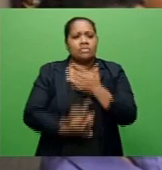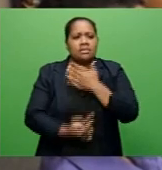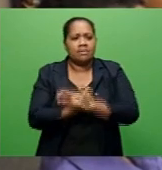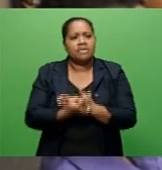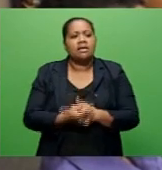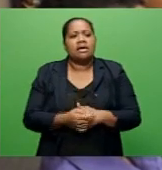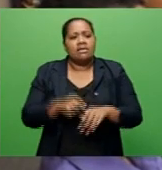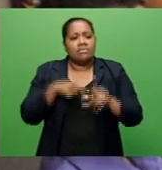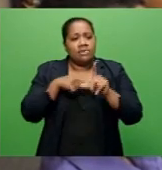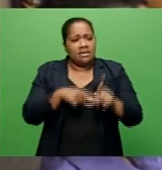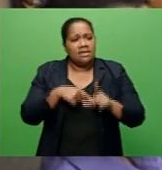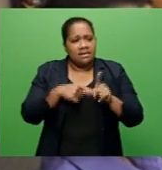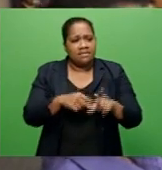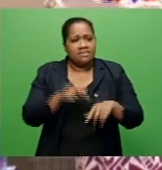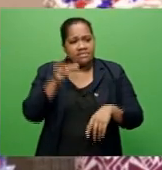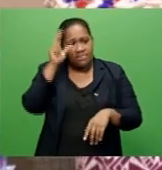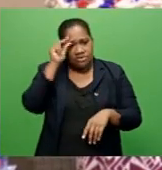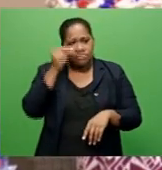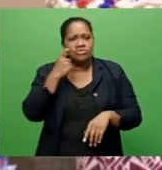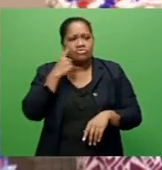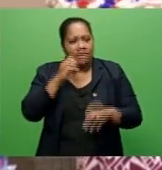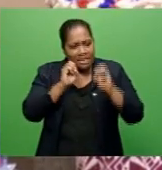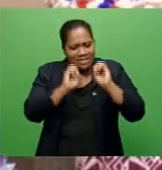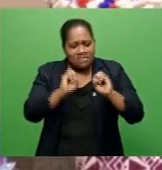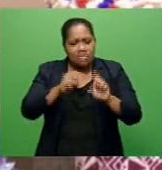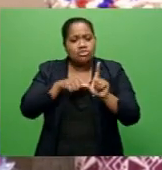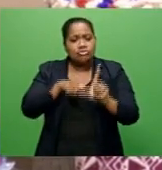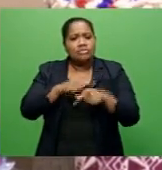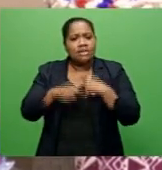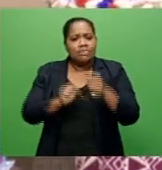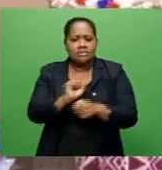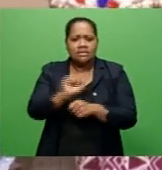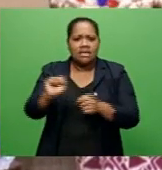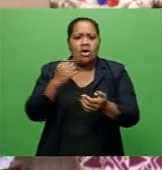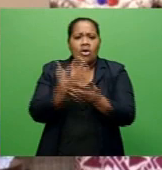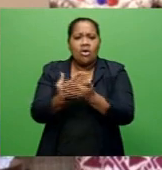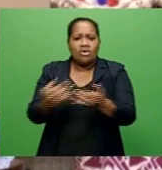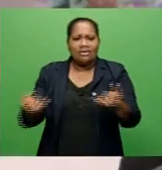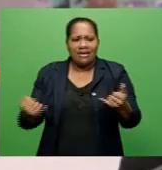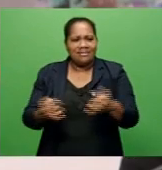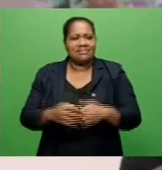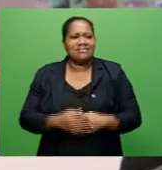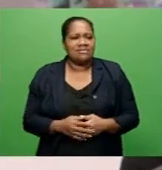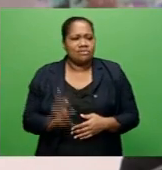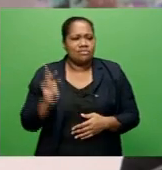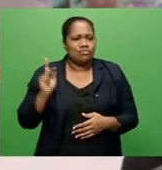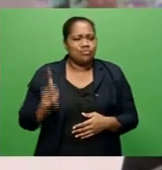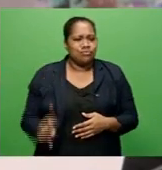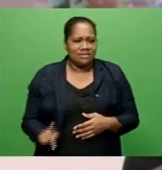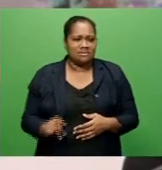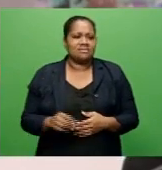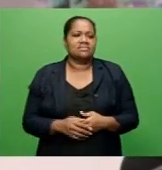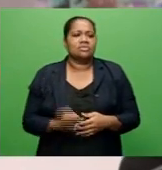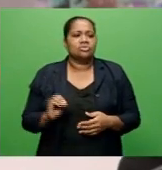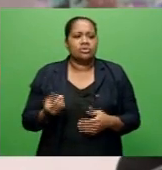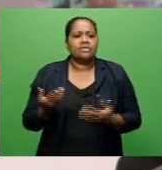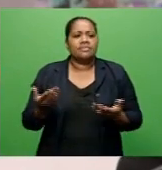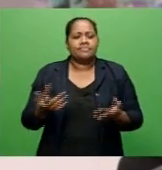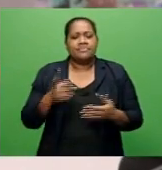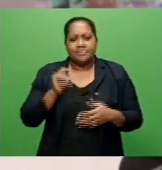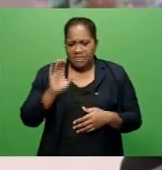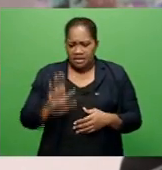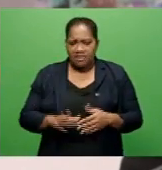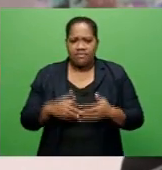young Fijians, will try and teach youth about their online presence. The campaign, therefore, is child-friendly and is a